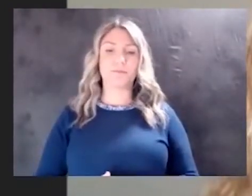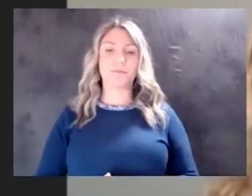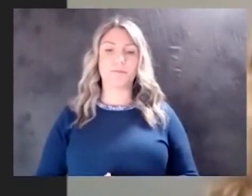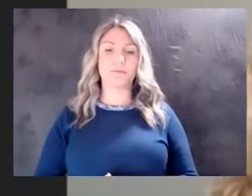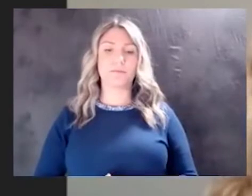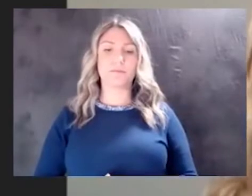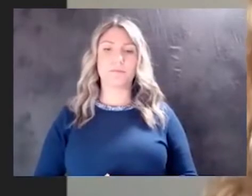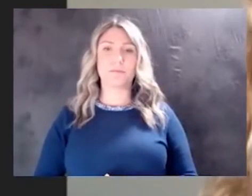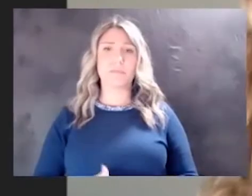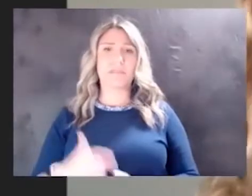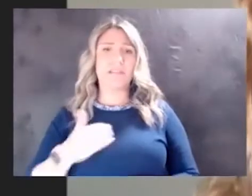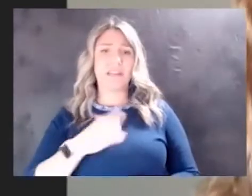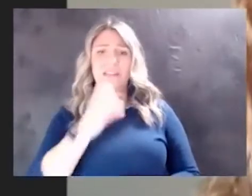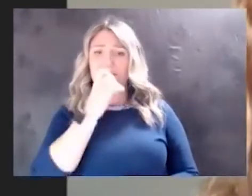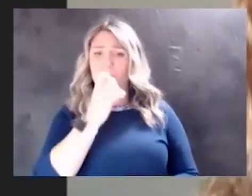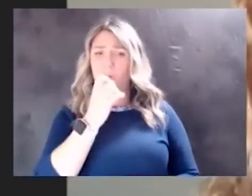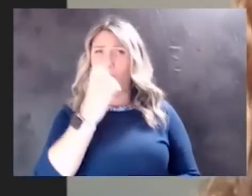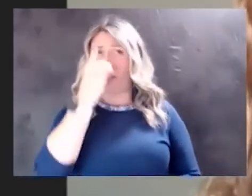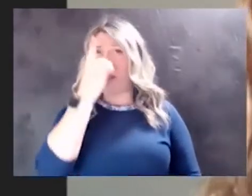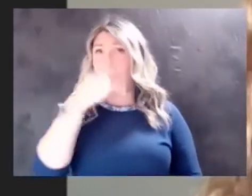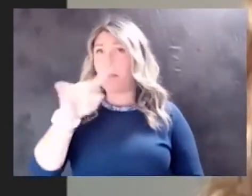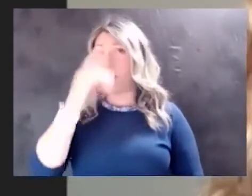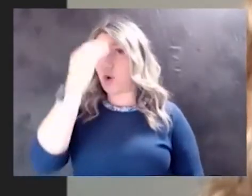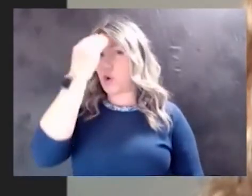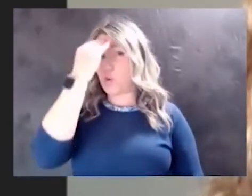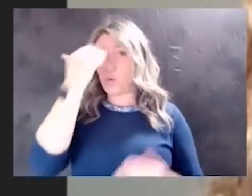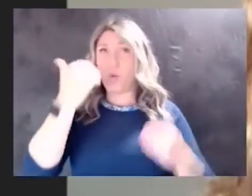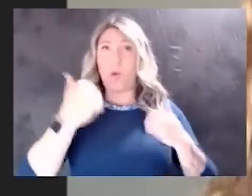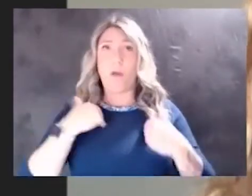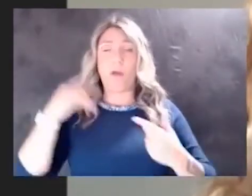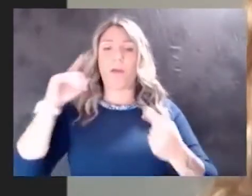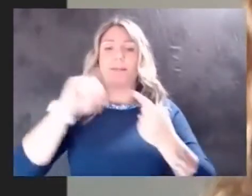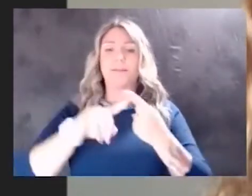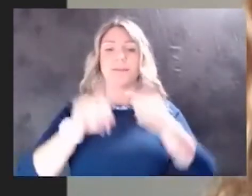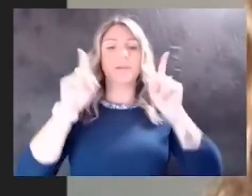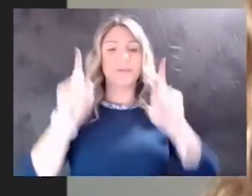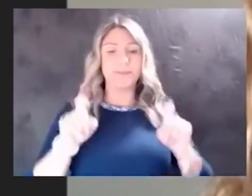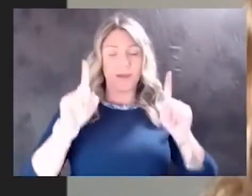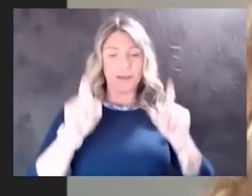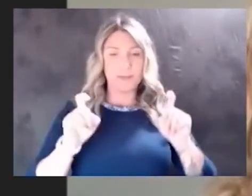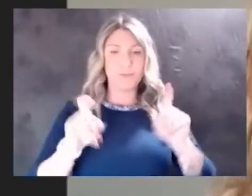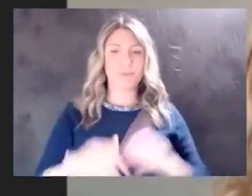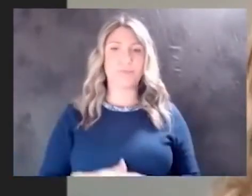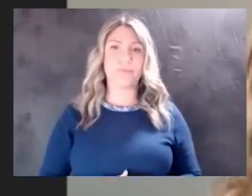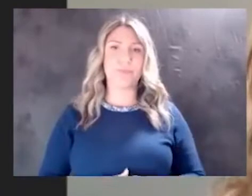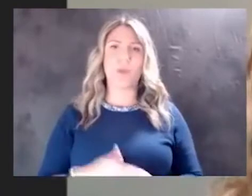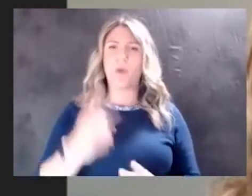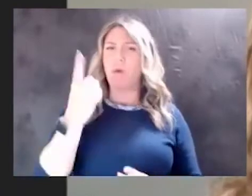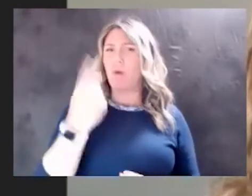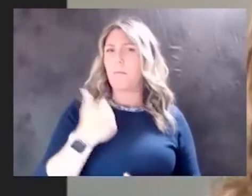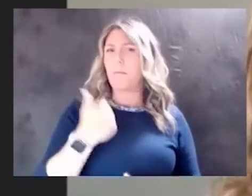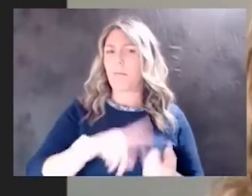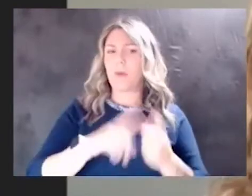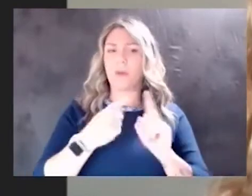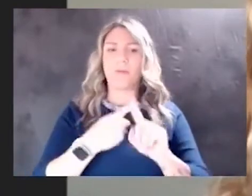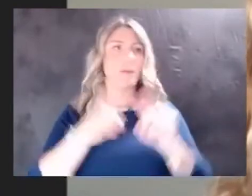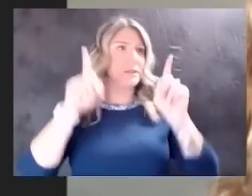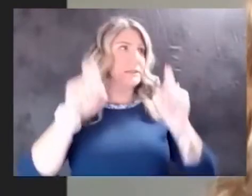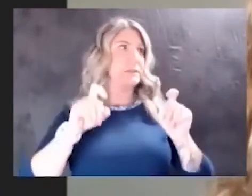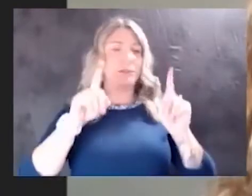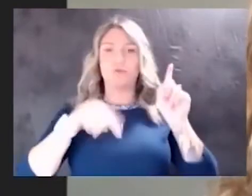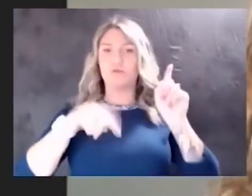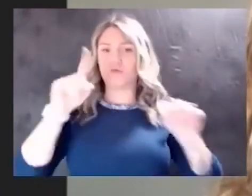I don't even think they knew they had it until they got tested. They said one of my friends got tested randomly and it came